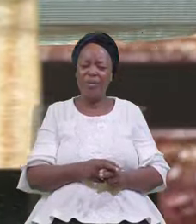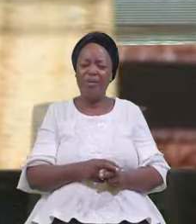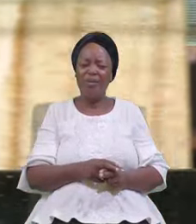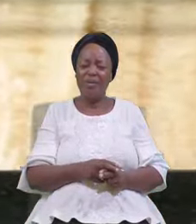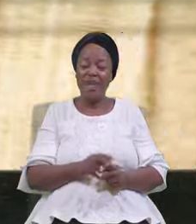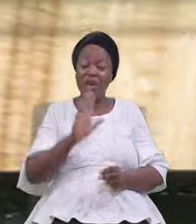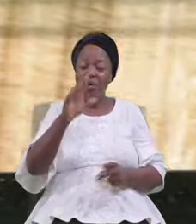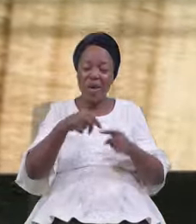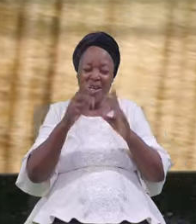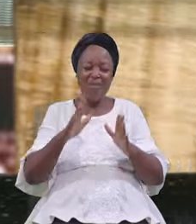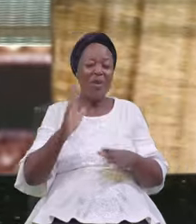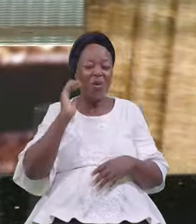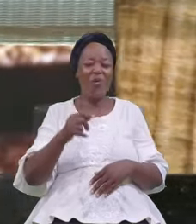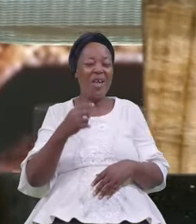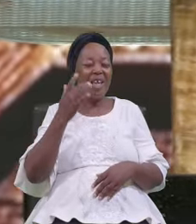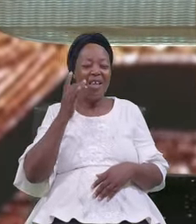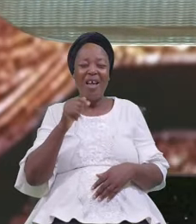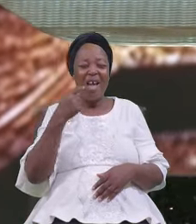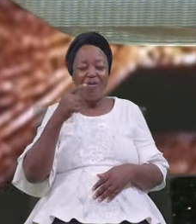Your enemies will envy you.